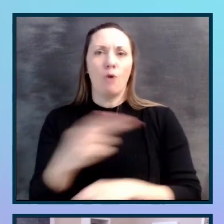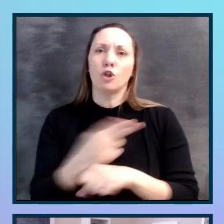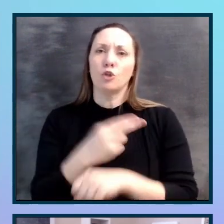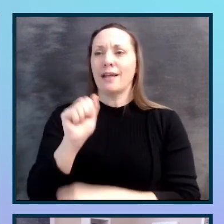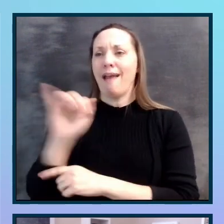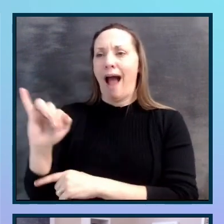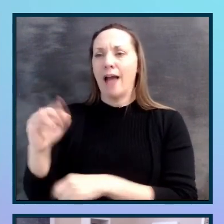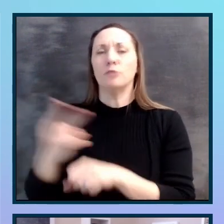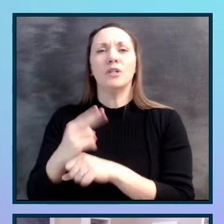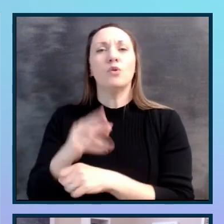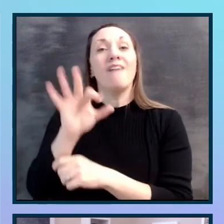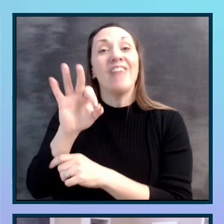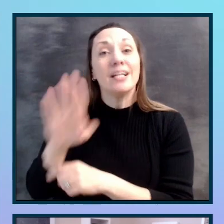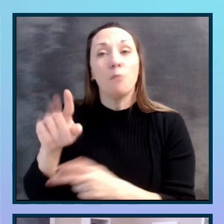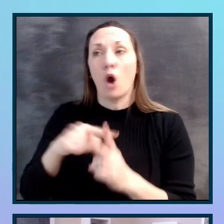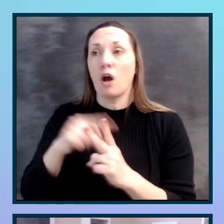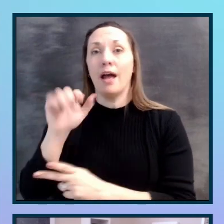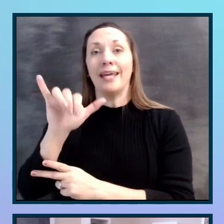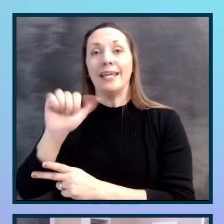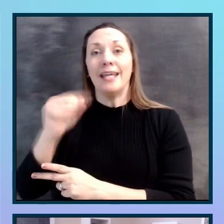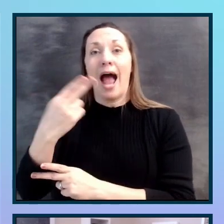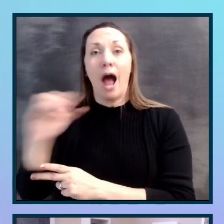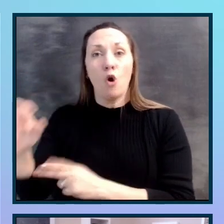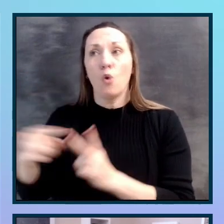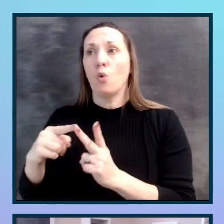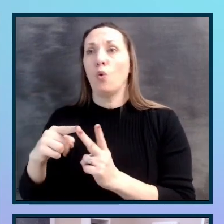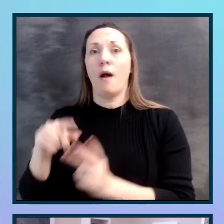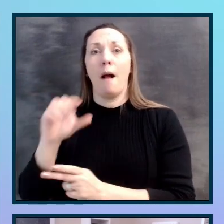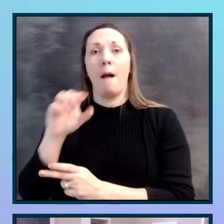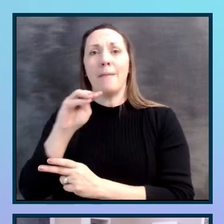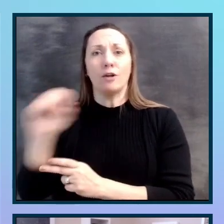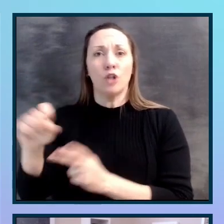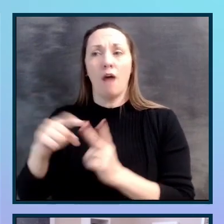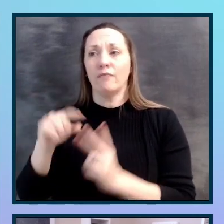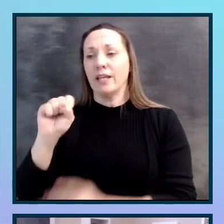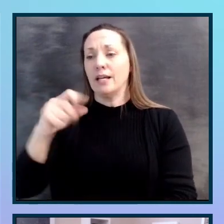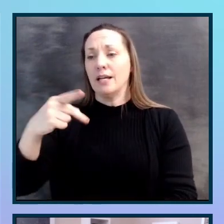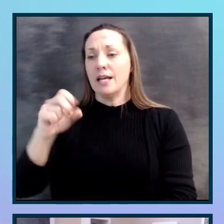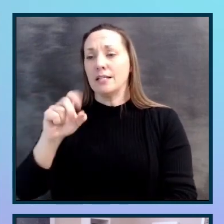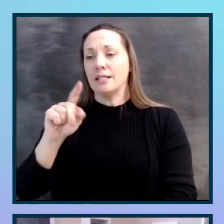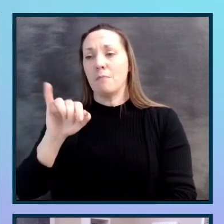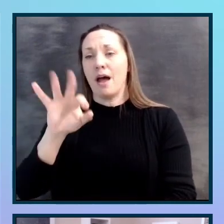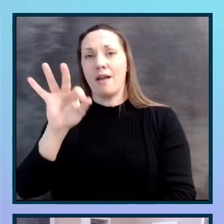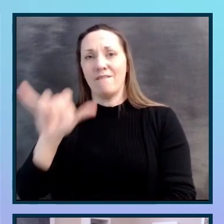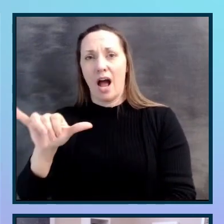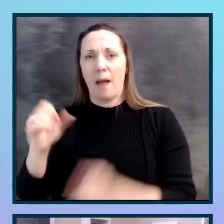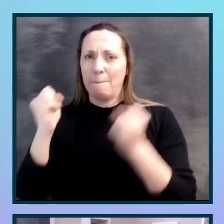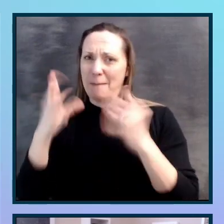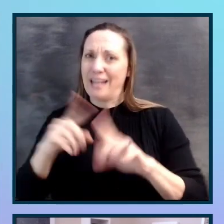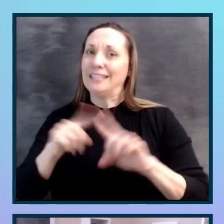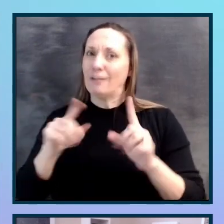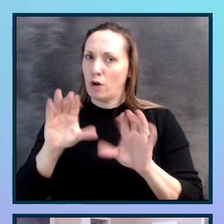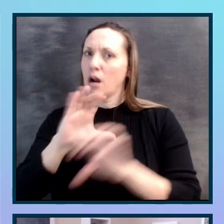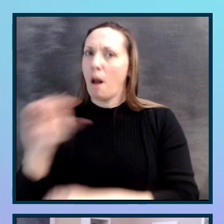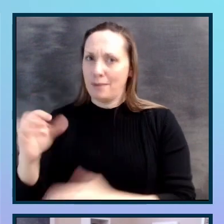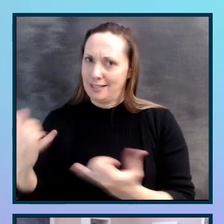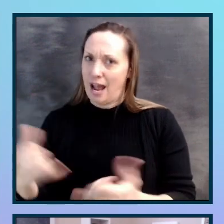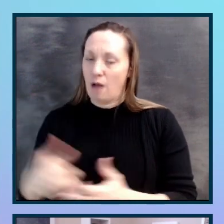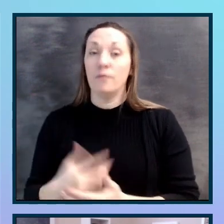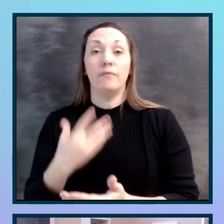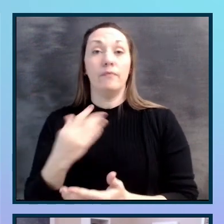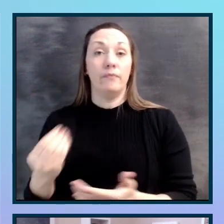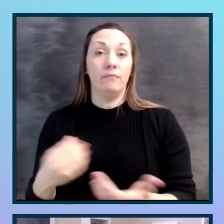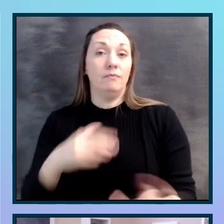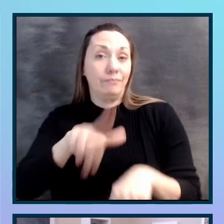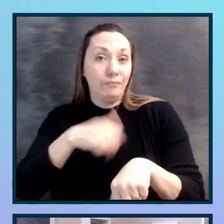Facebook, Yahoo, Microsoft, Spotify, so many different companies. And